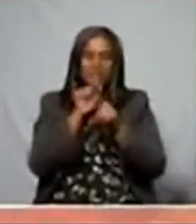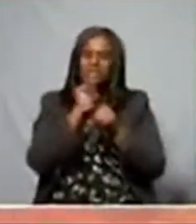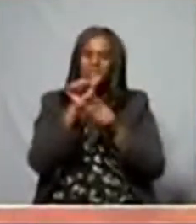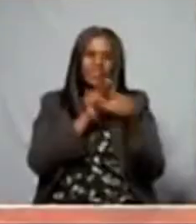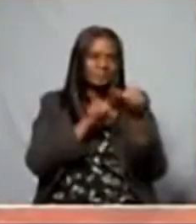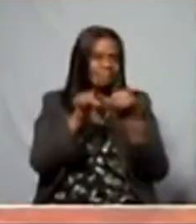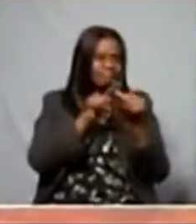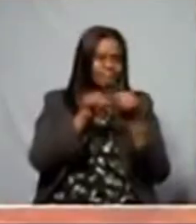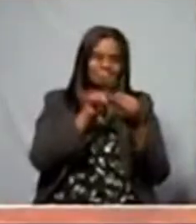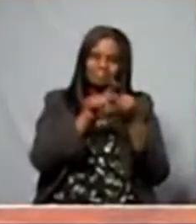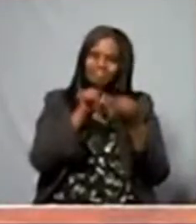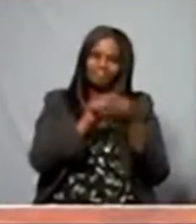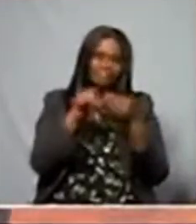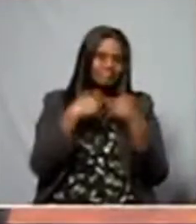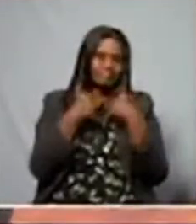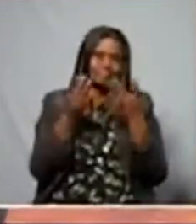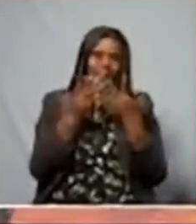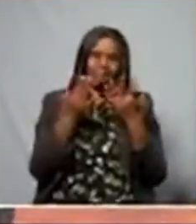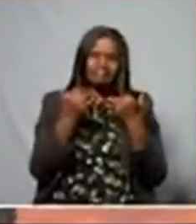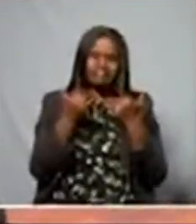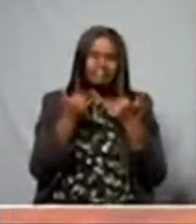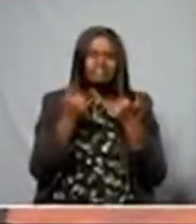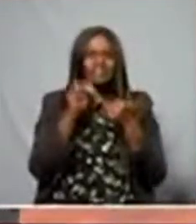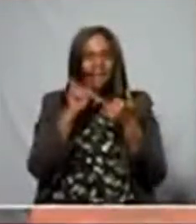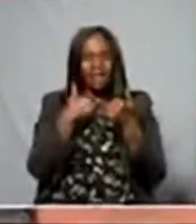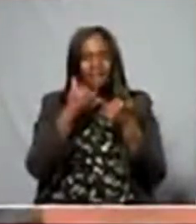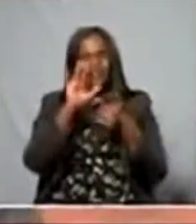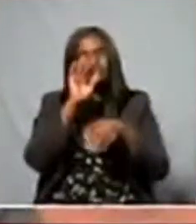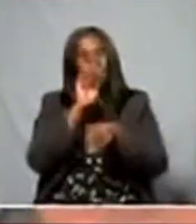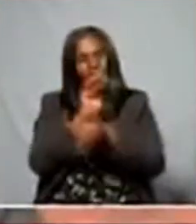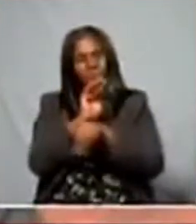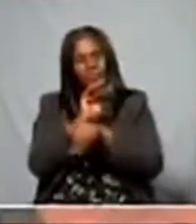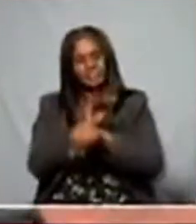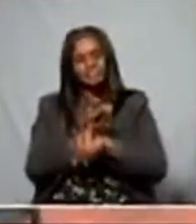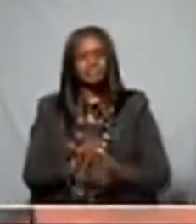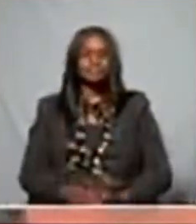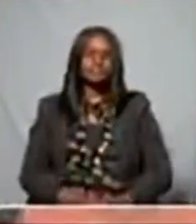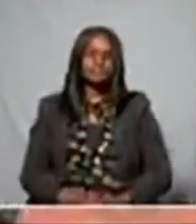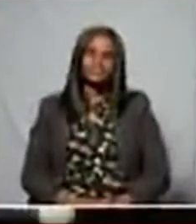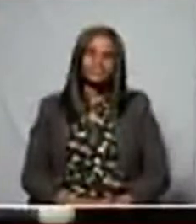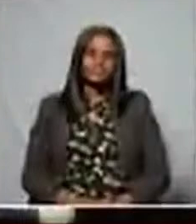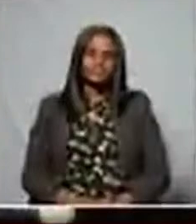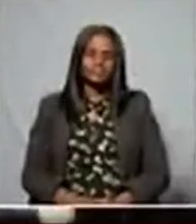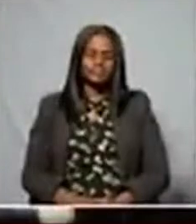for. May I have your comment? Thank you. Honorable Mabumba.